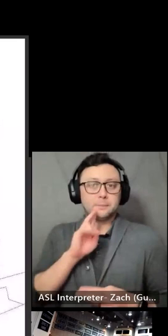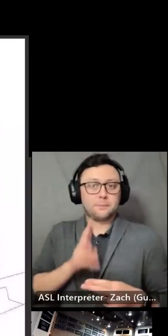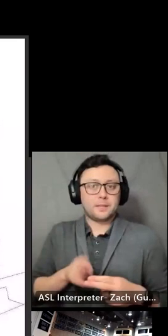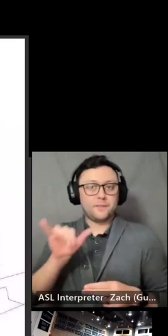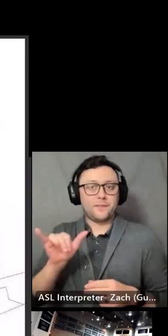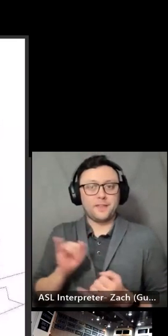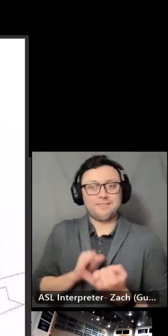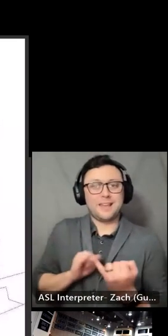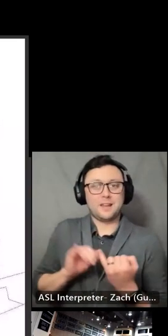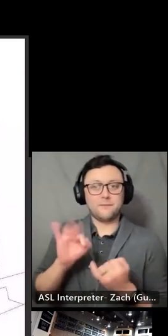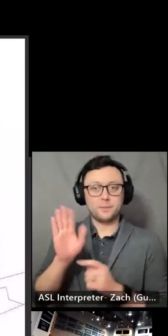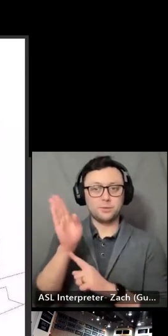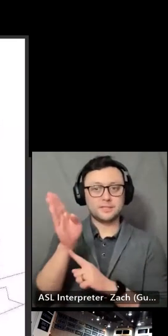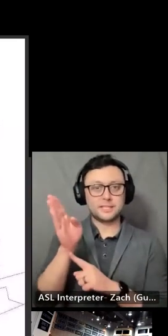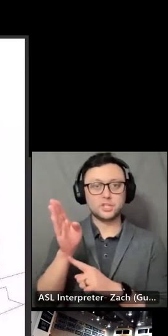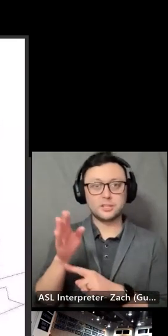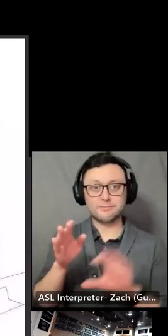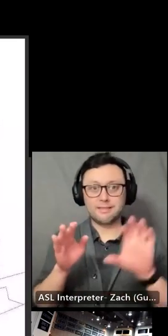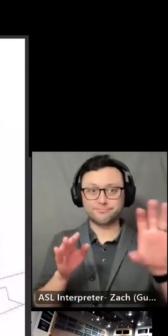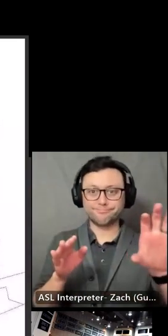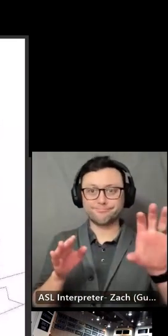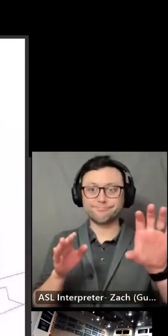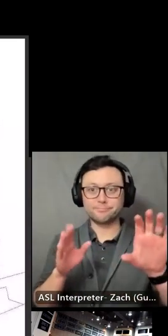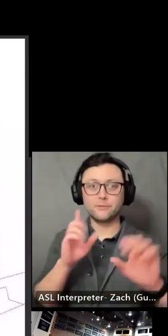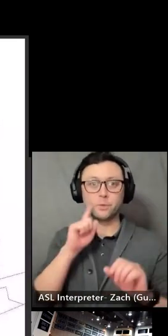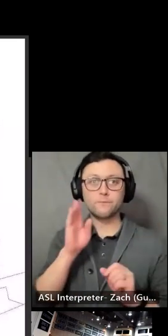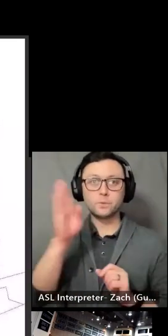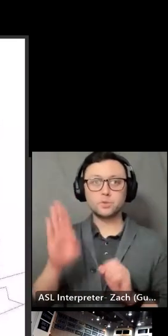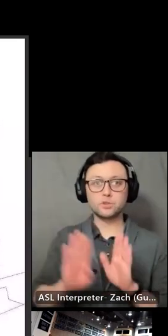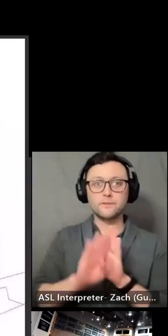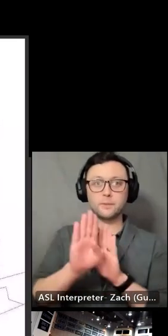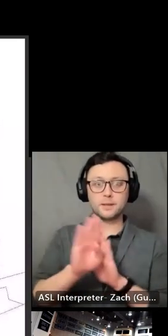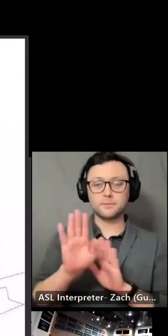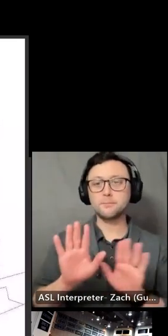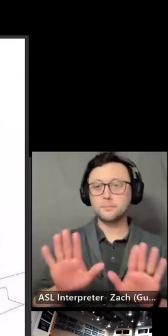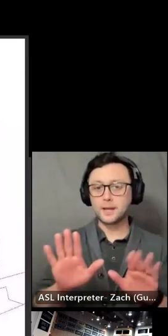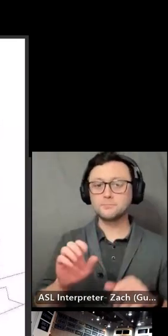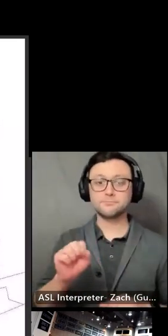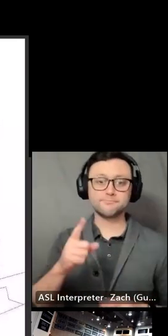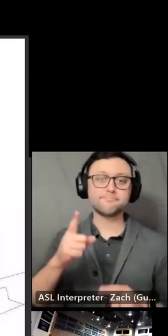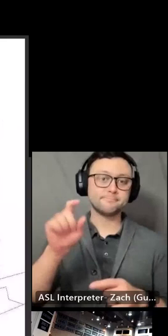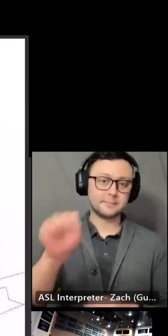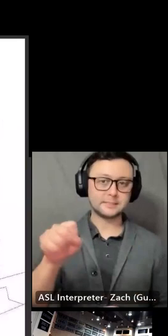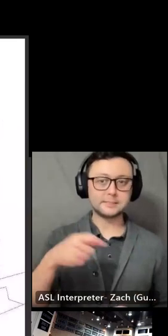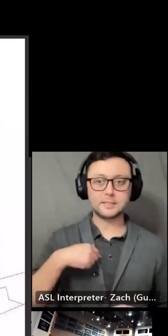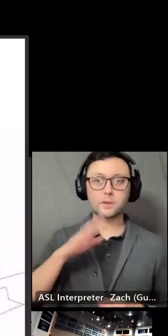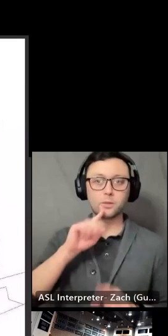presentation and make note of that again in response to some of these comments. So,